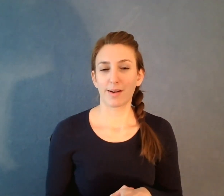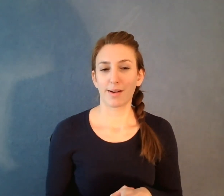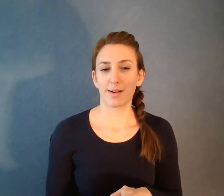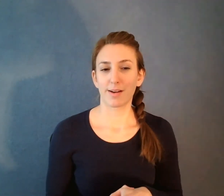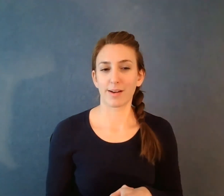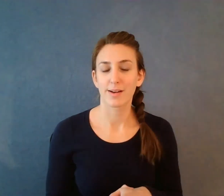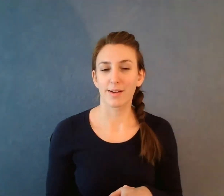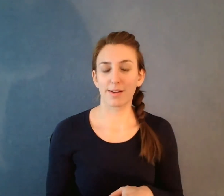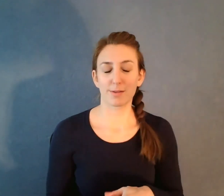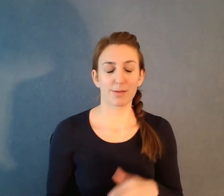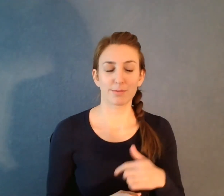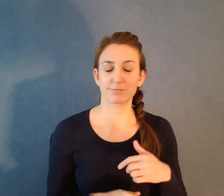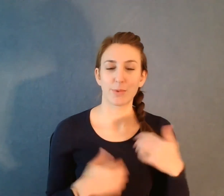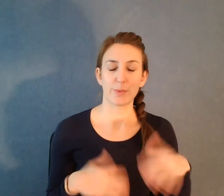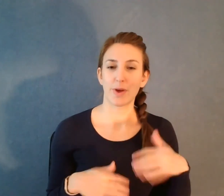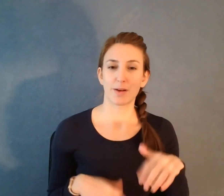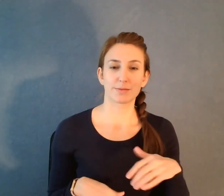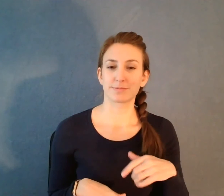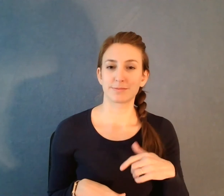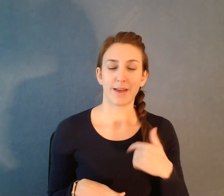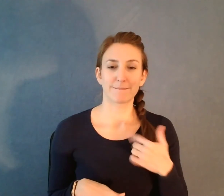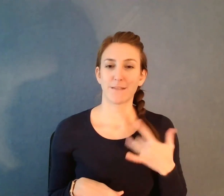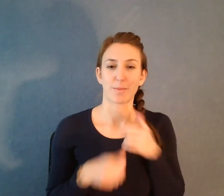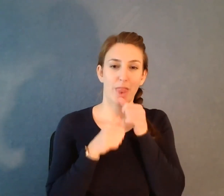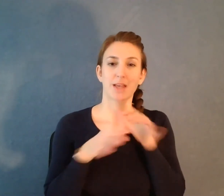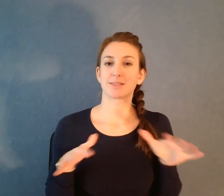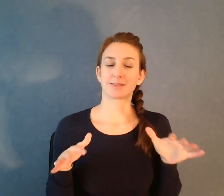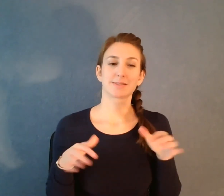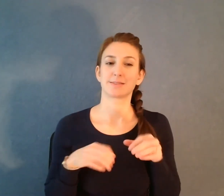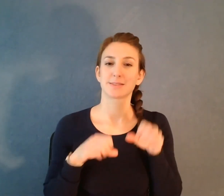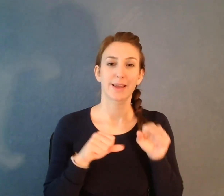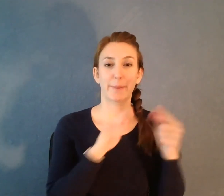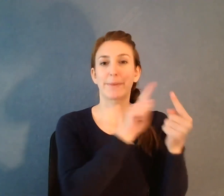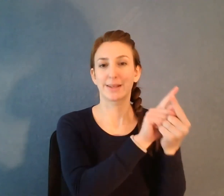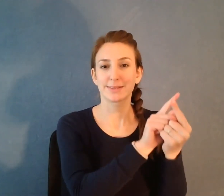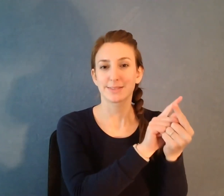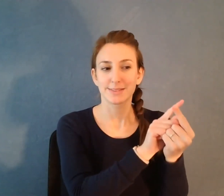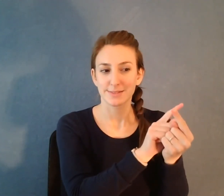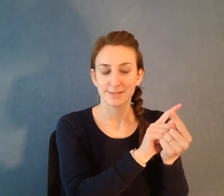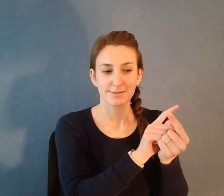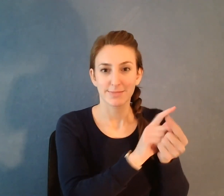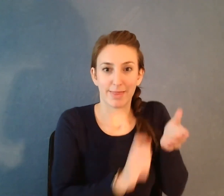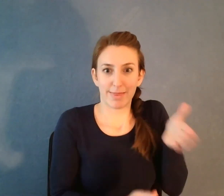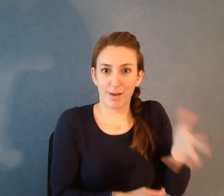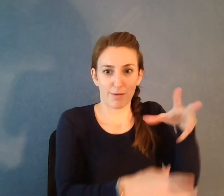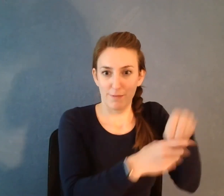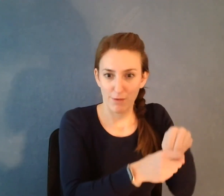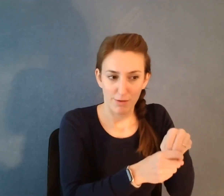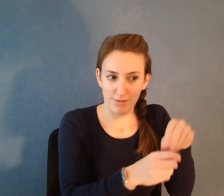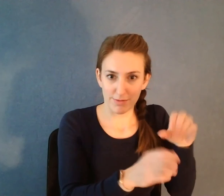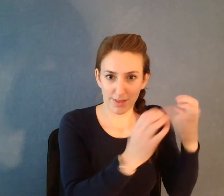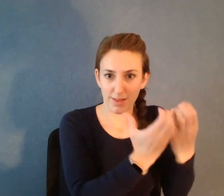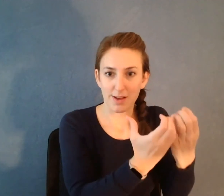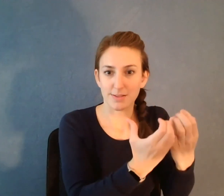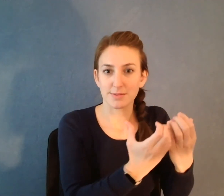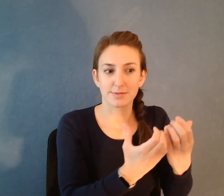was blessed for her to me to even be there at that time and to be able to get